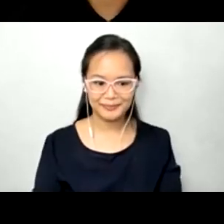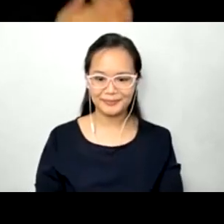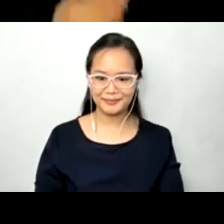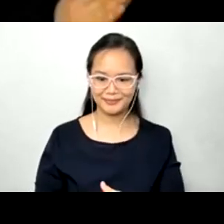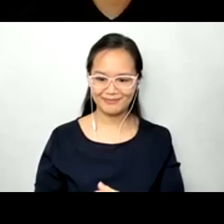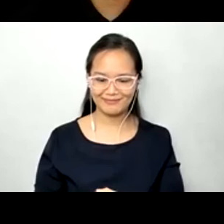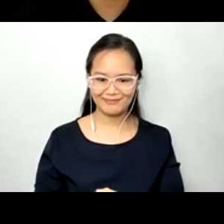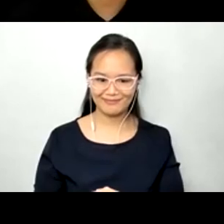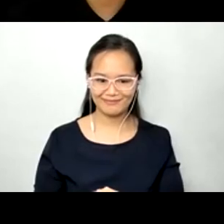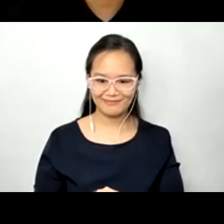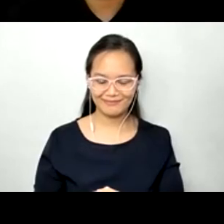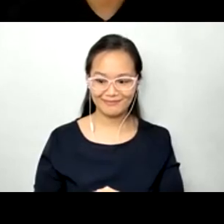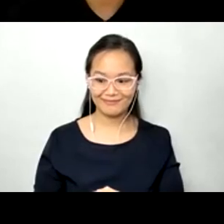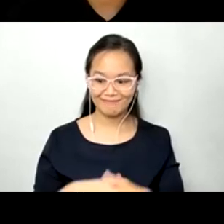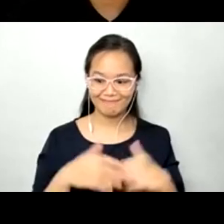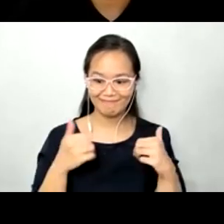Thank you so